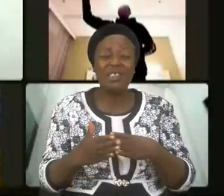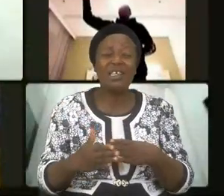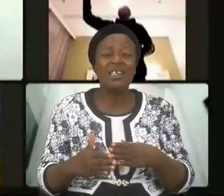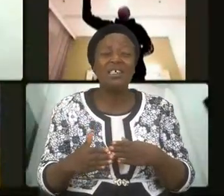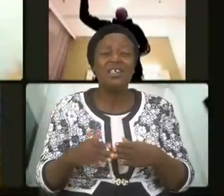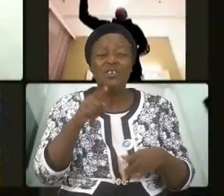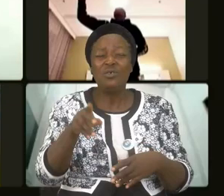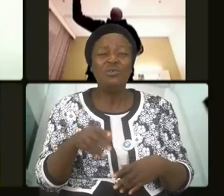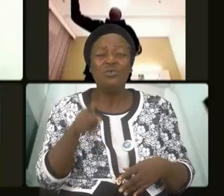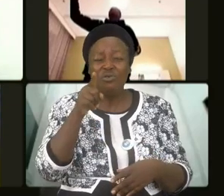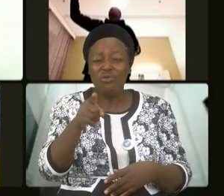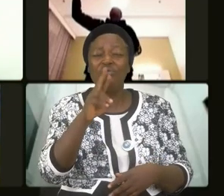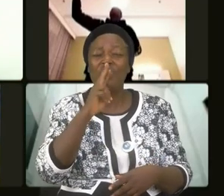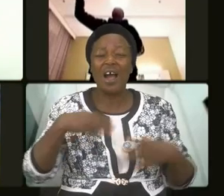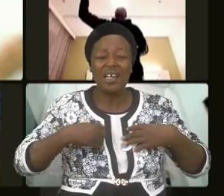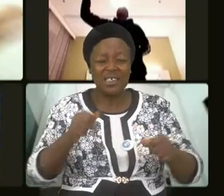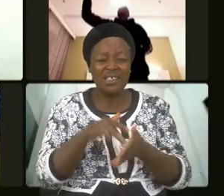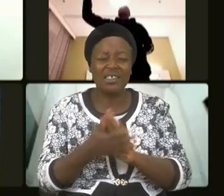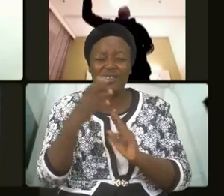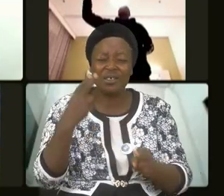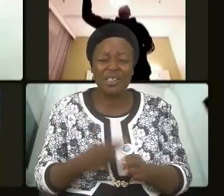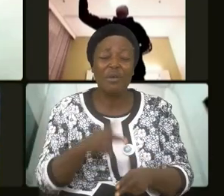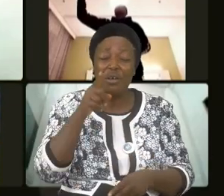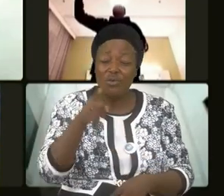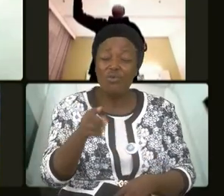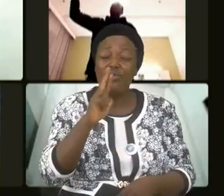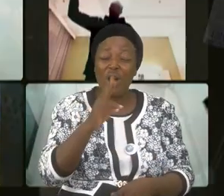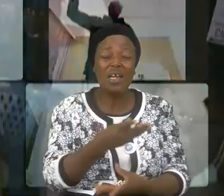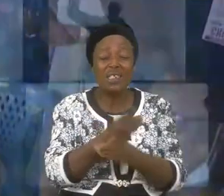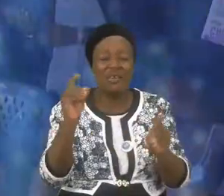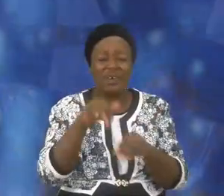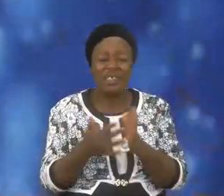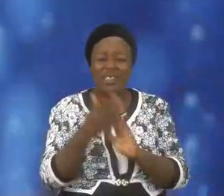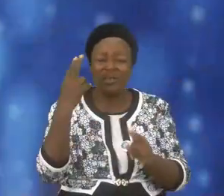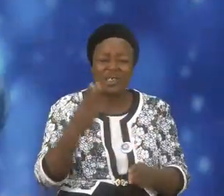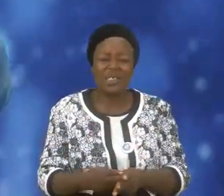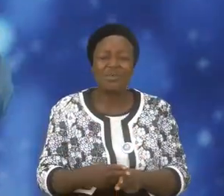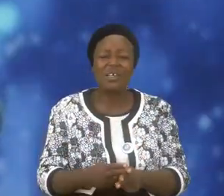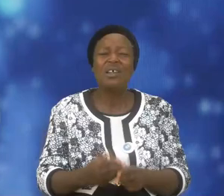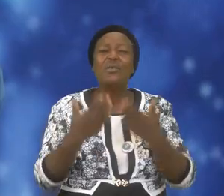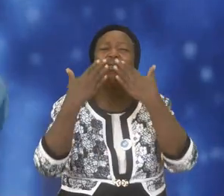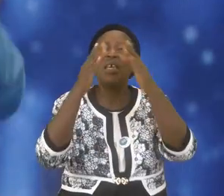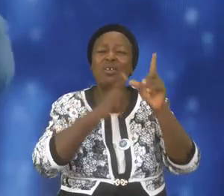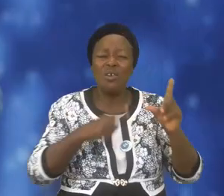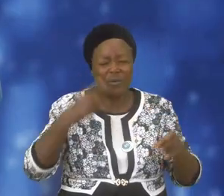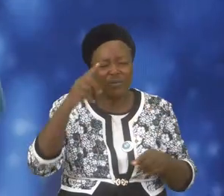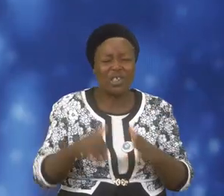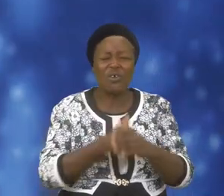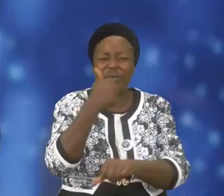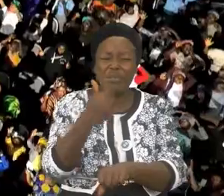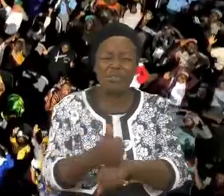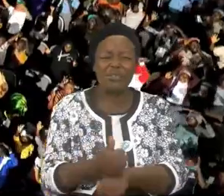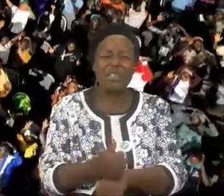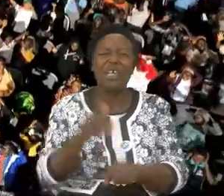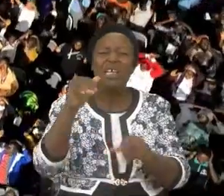are delivered. Thank you, Lord, for the confirmation. In Jesus' name I